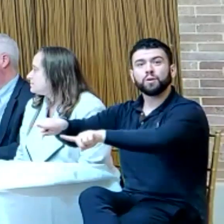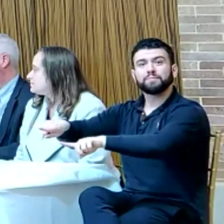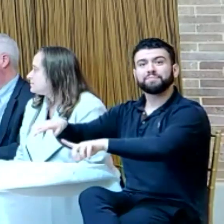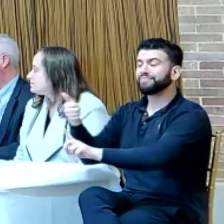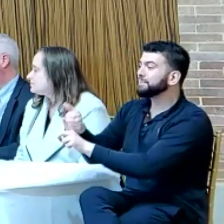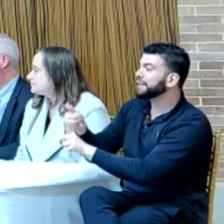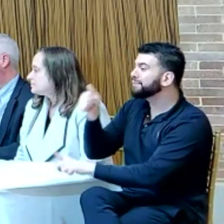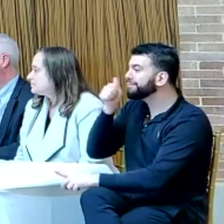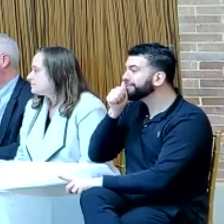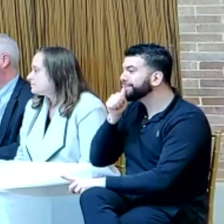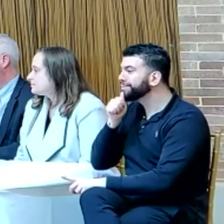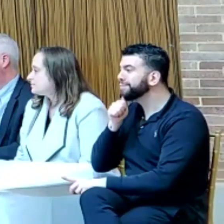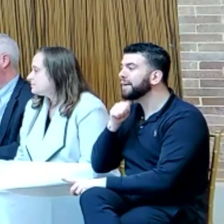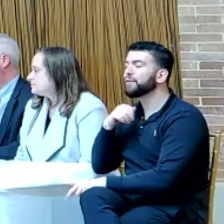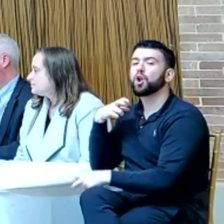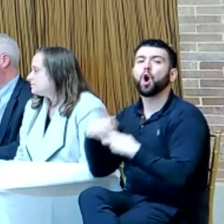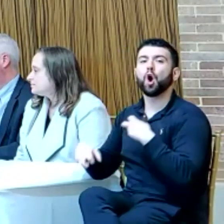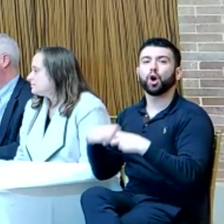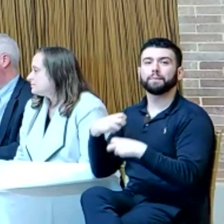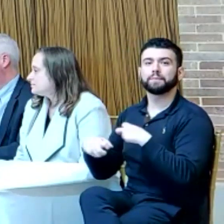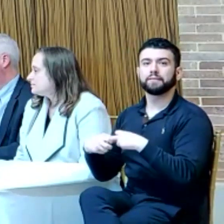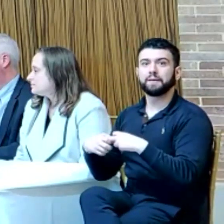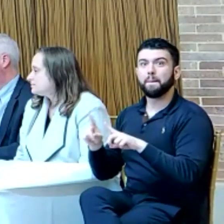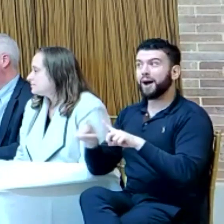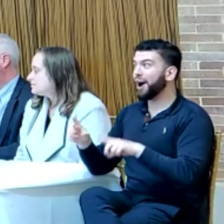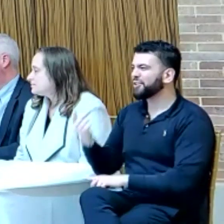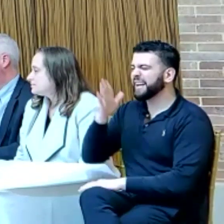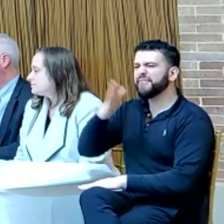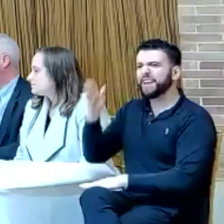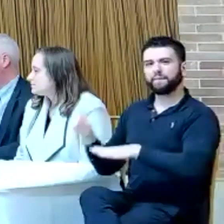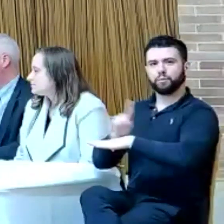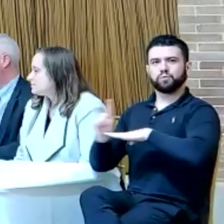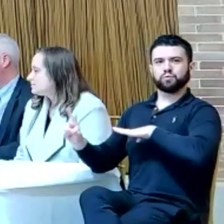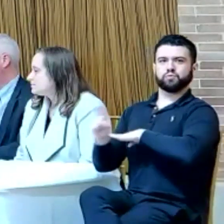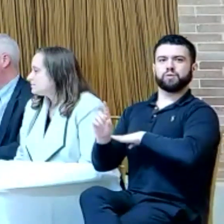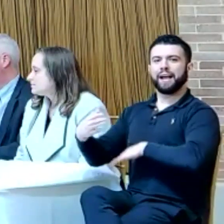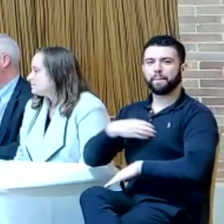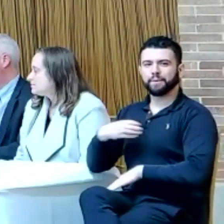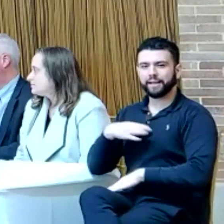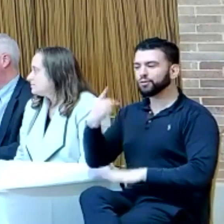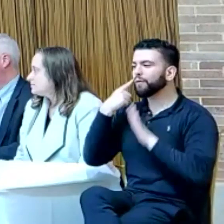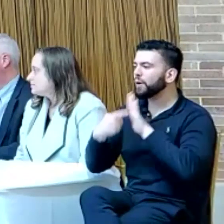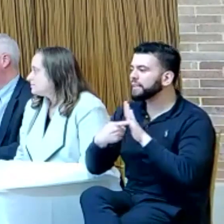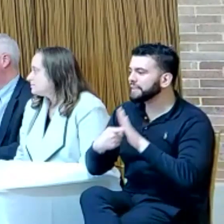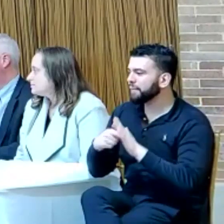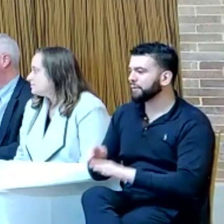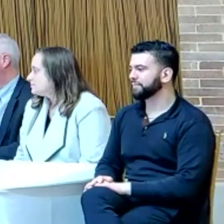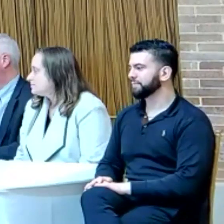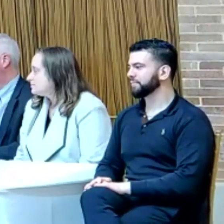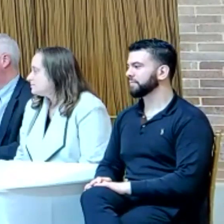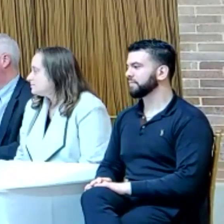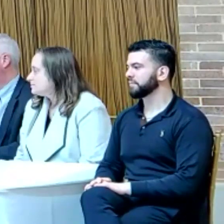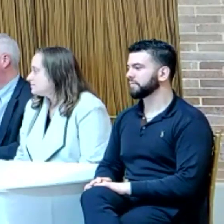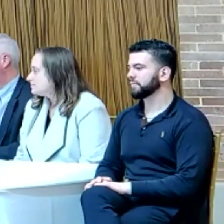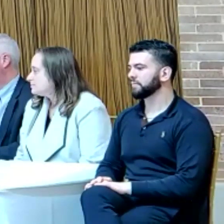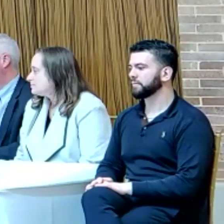harms and didn't necessarily come forth as an actual complainants so think for instance a victim's fund